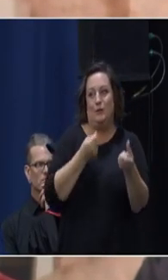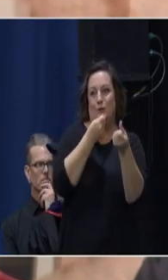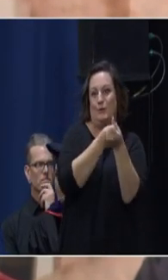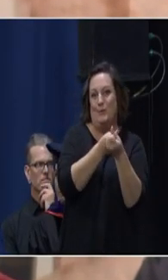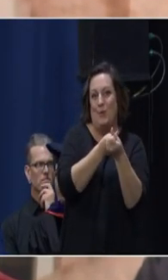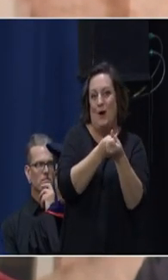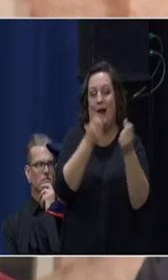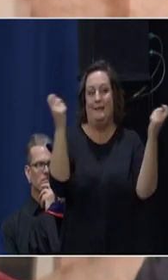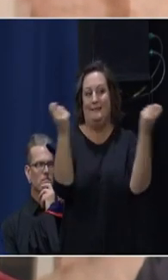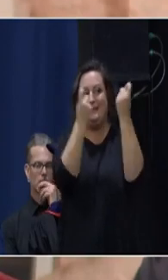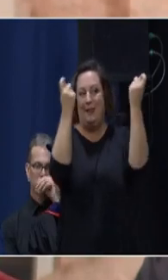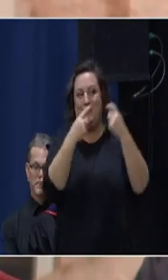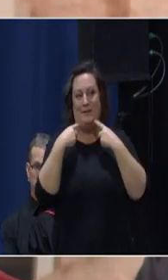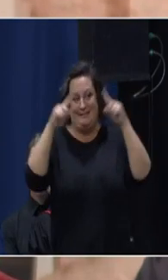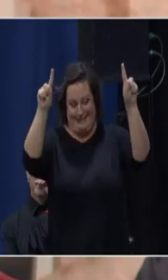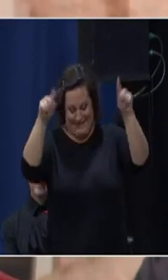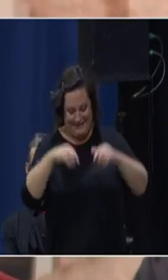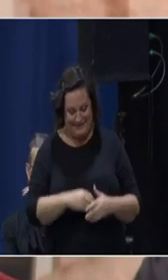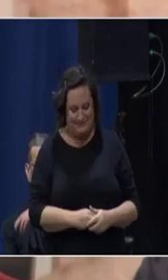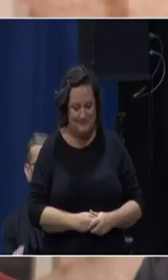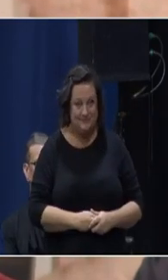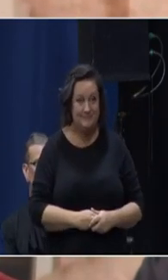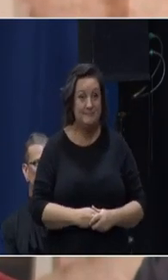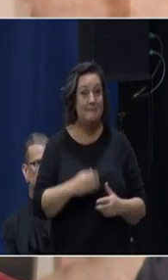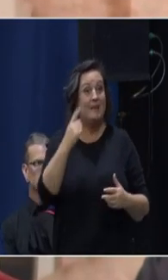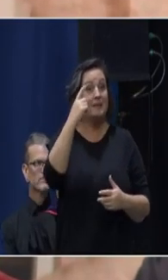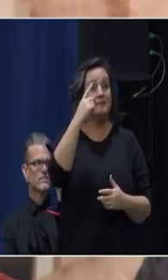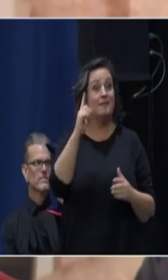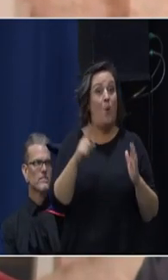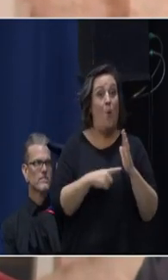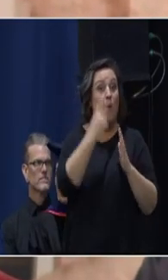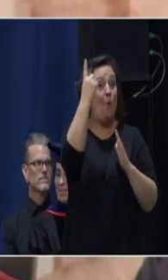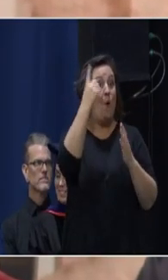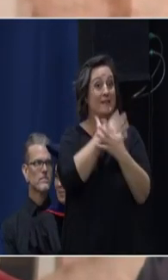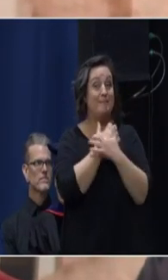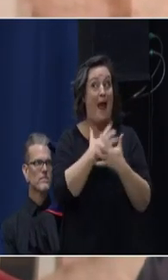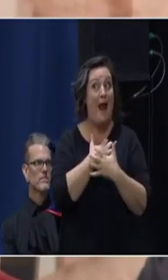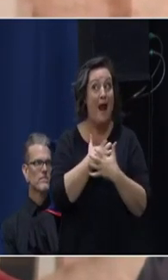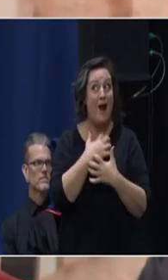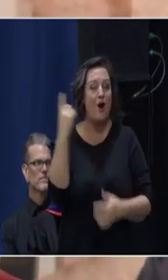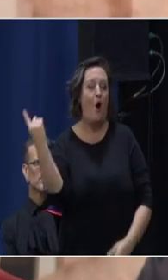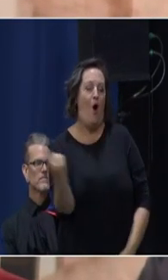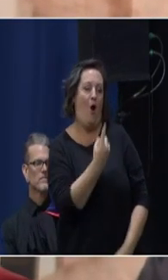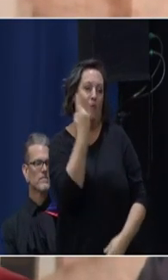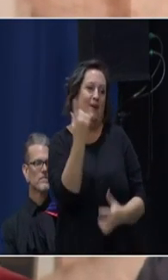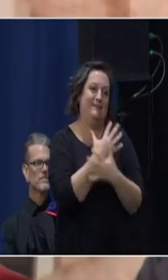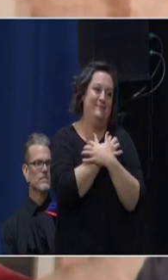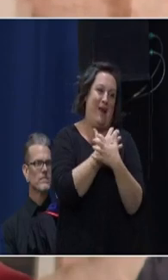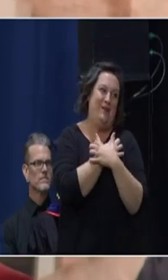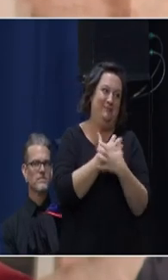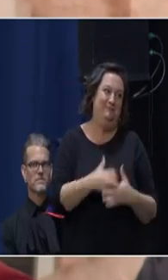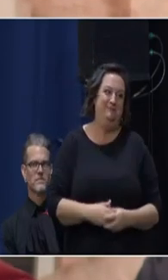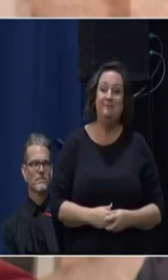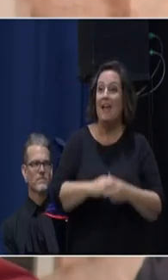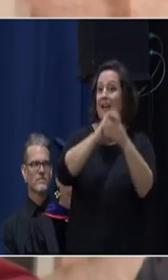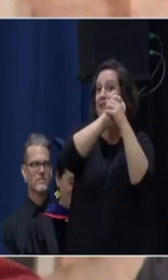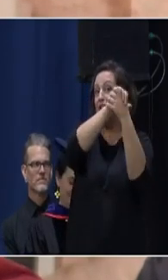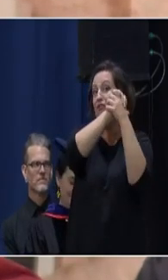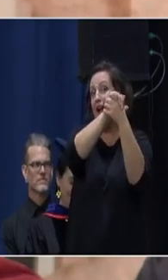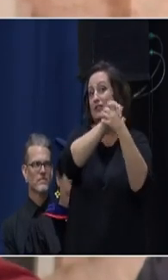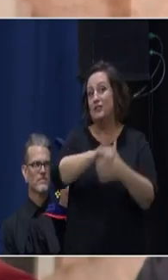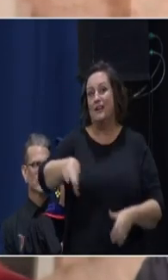success. After all, once a bear, always a bear. Congratulations,